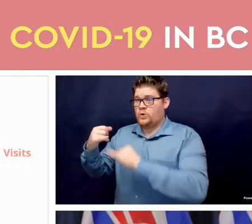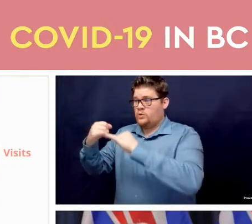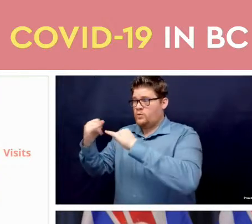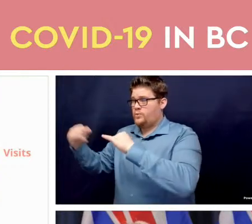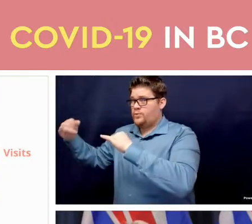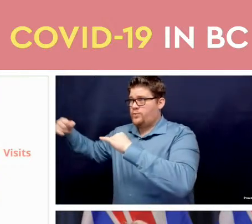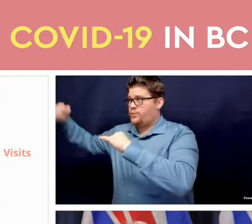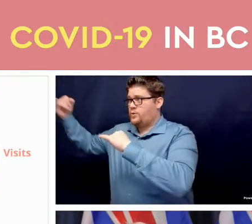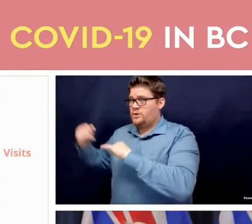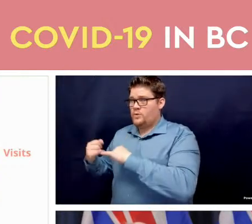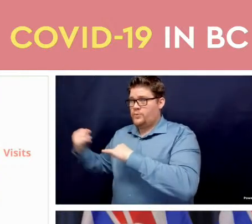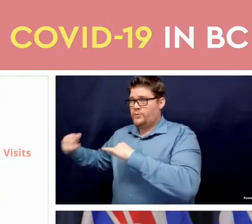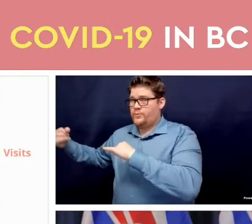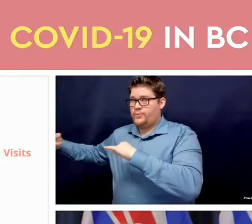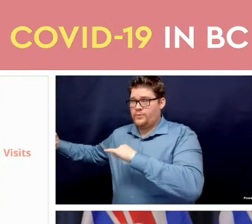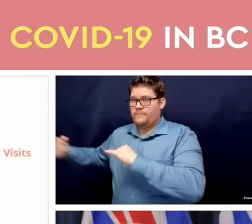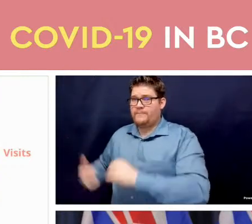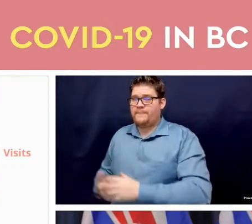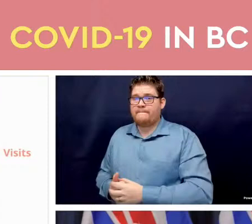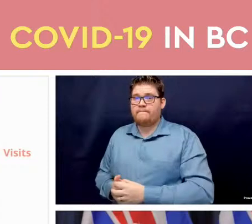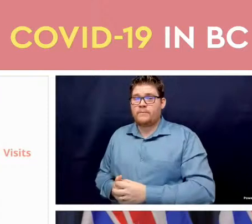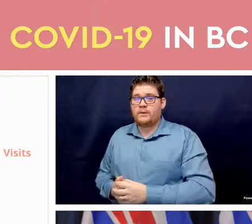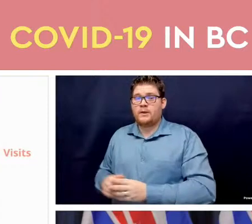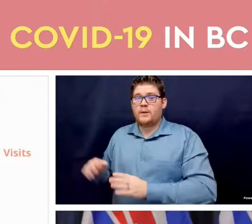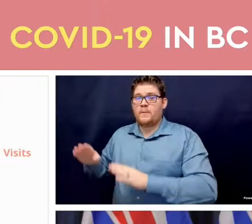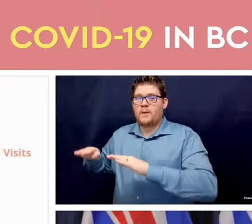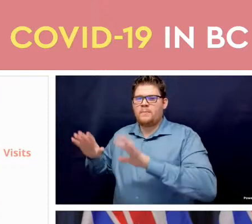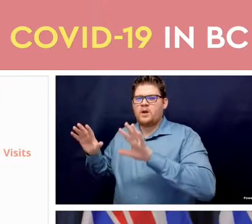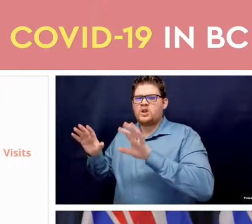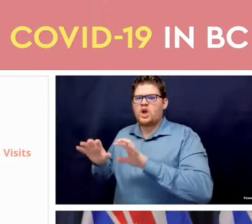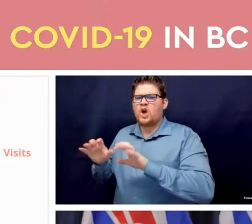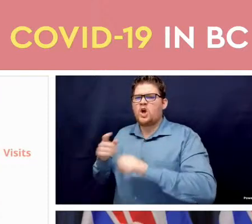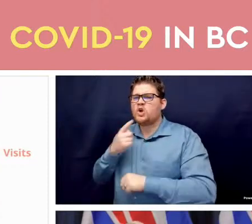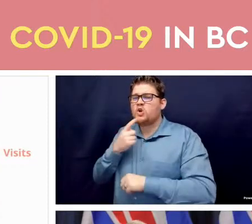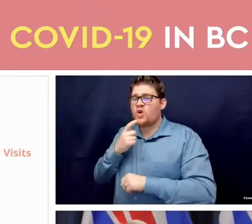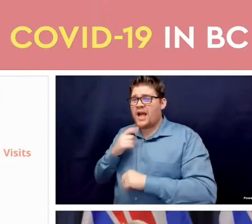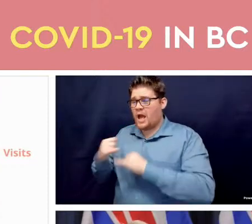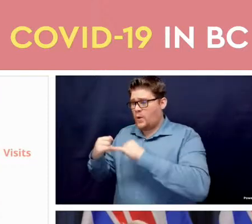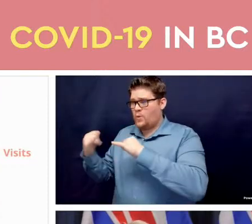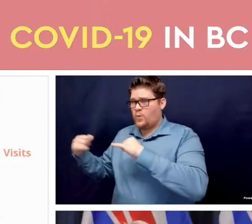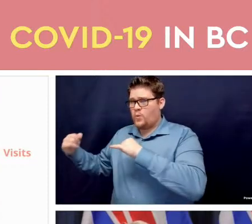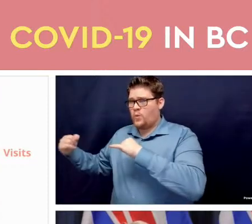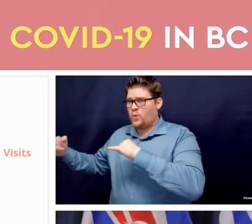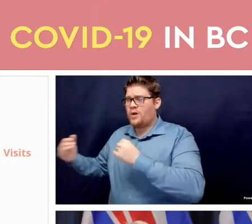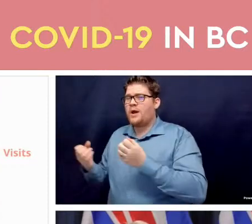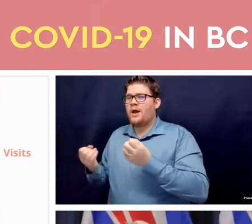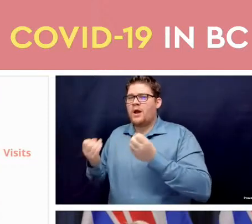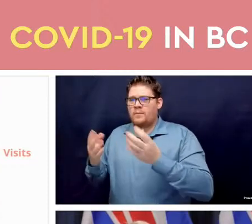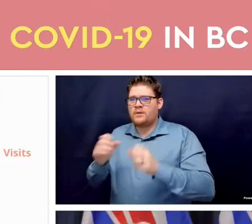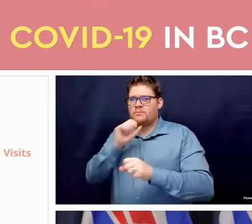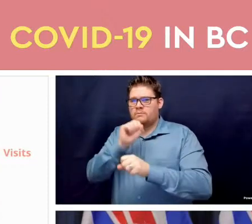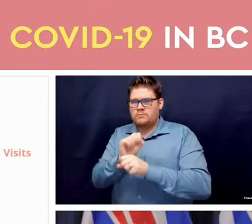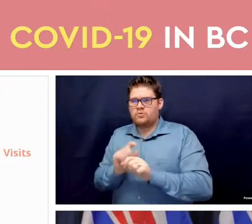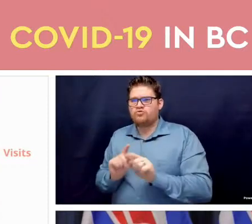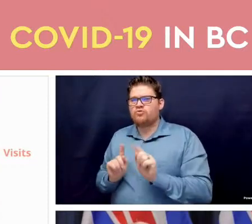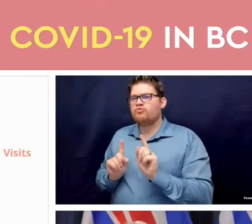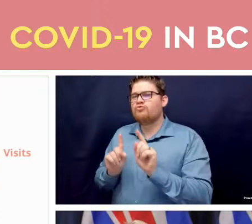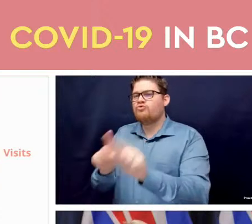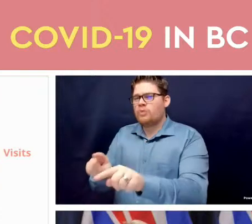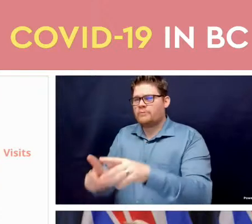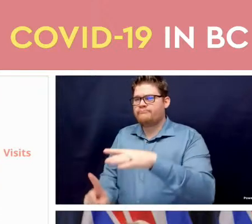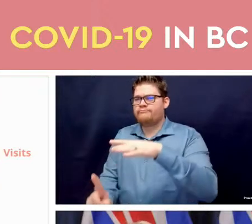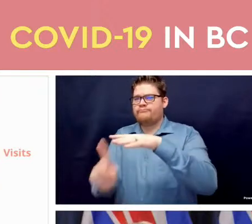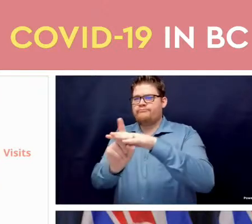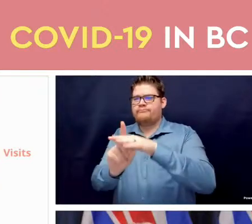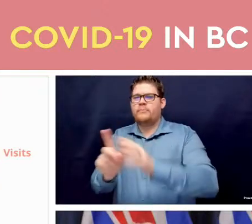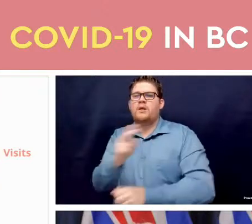dramatic increase in people going to the hospital, to the emergency department related to COVID. So that may be because of COVID, it